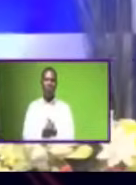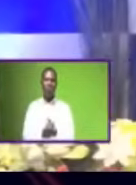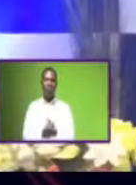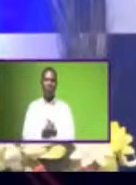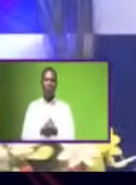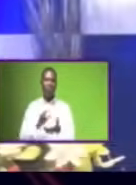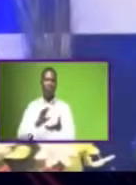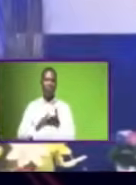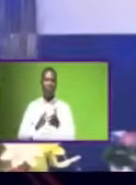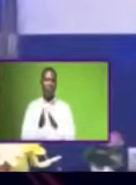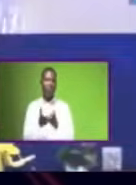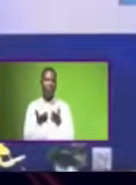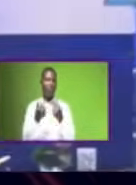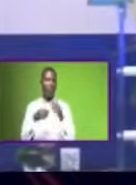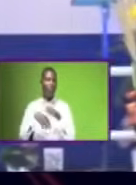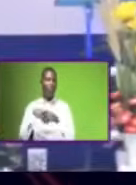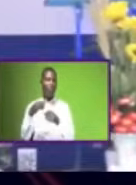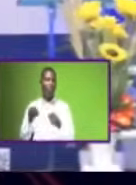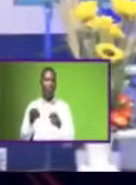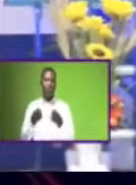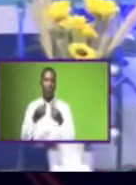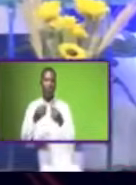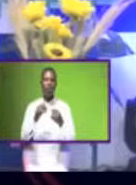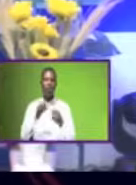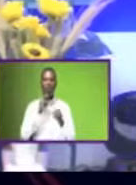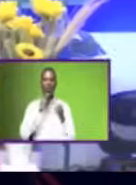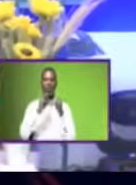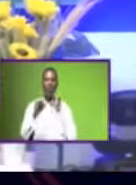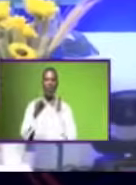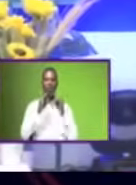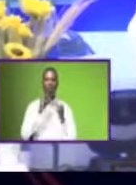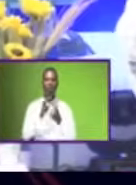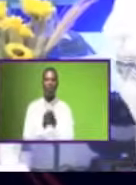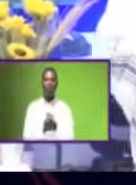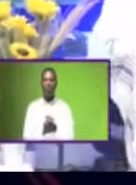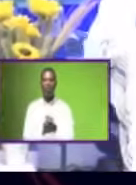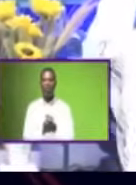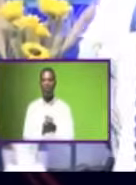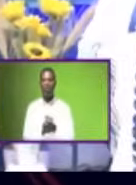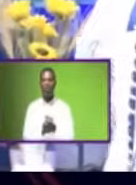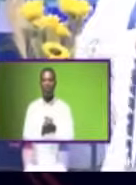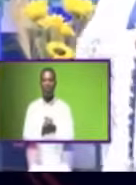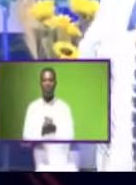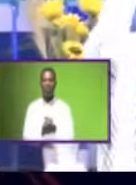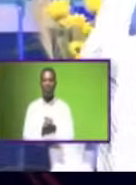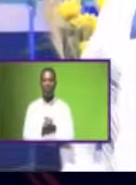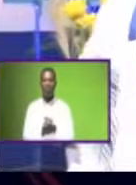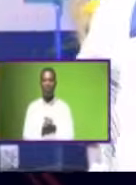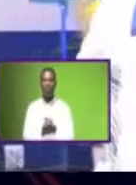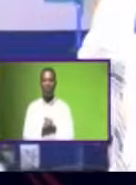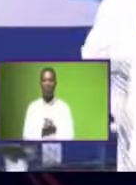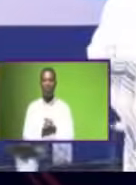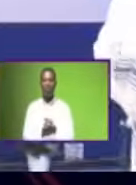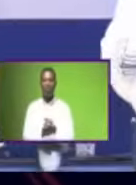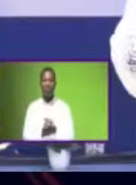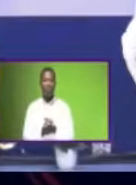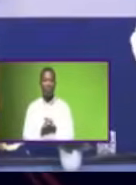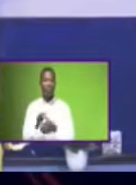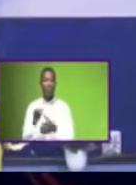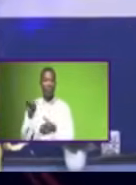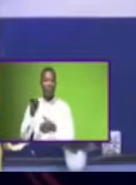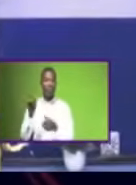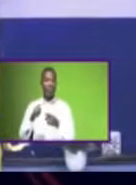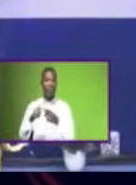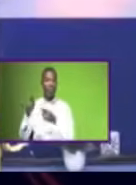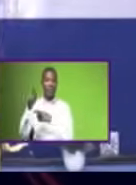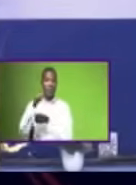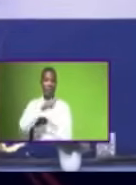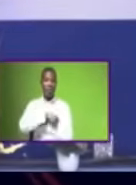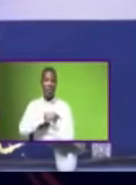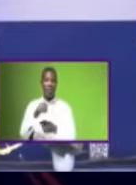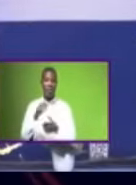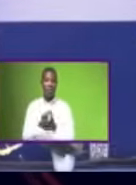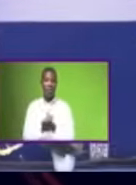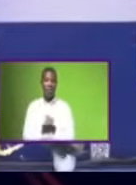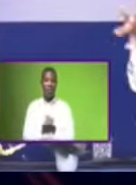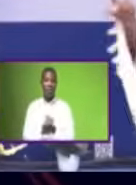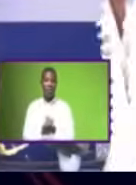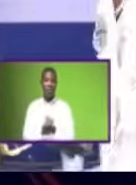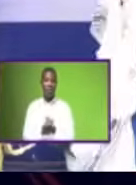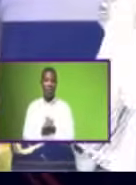Exclusive interview. And then I came to deliver an exclusive interview. So